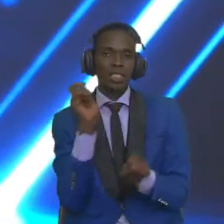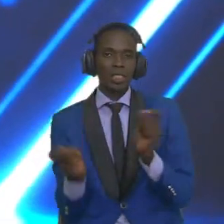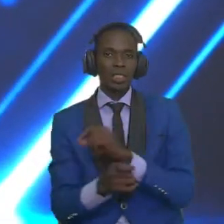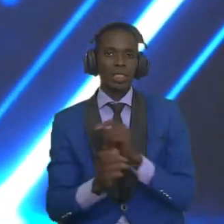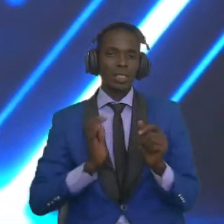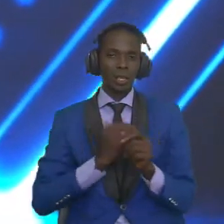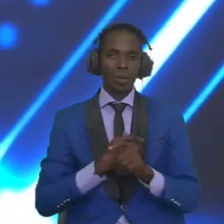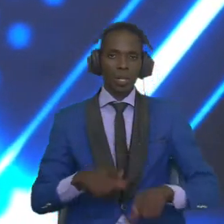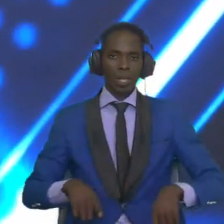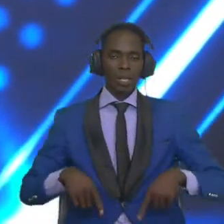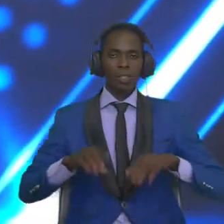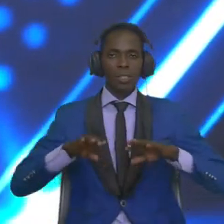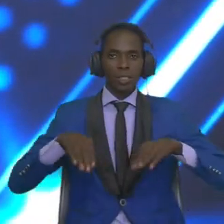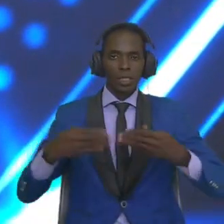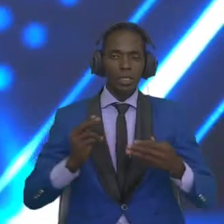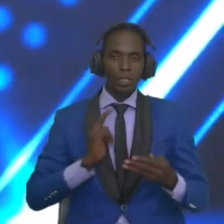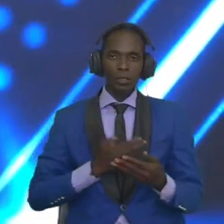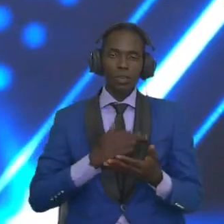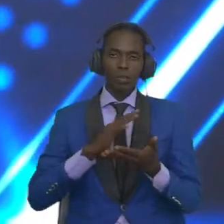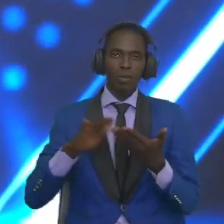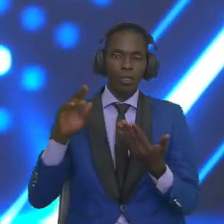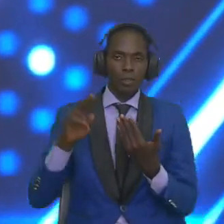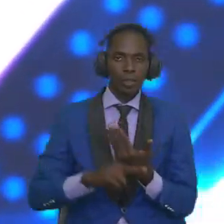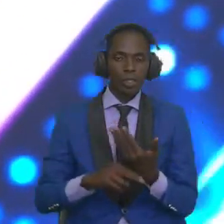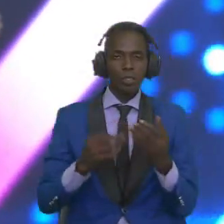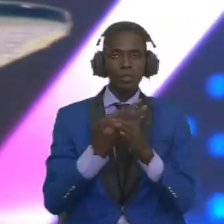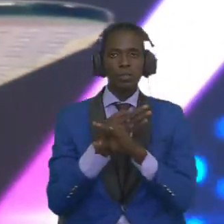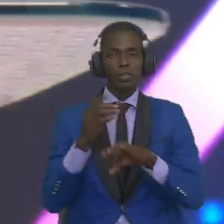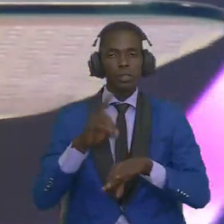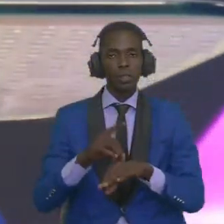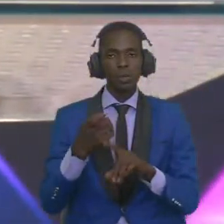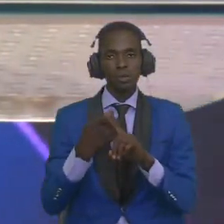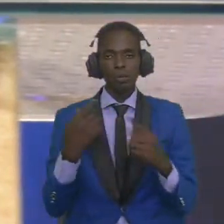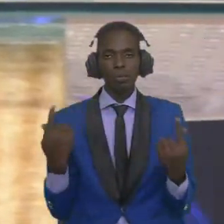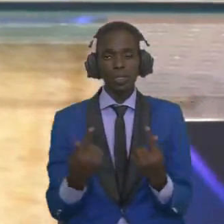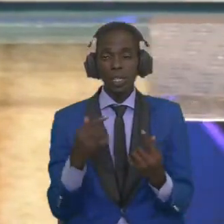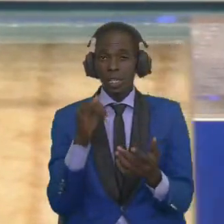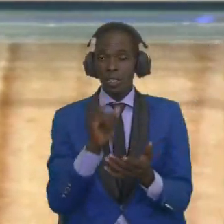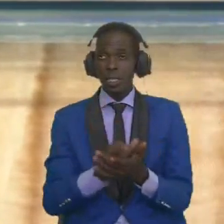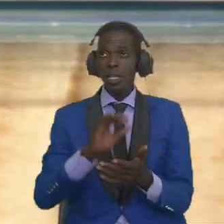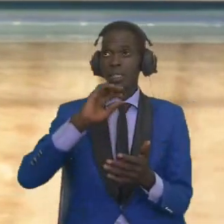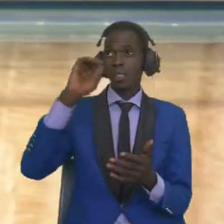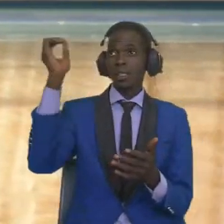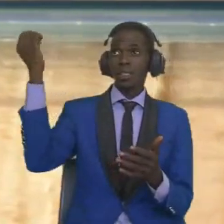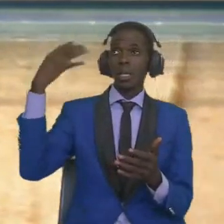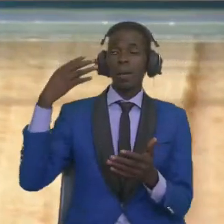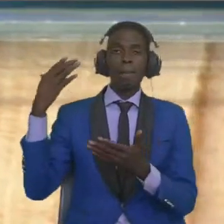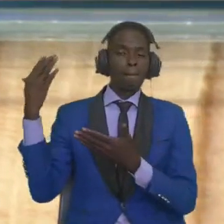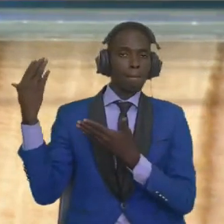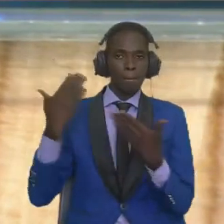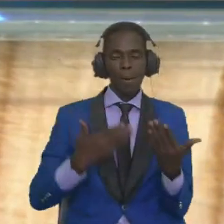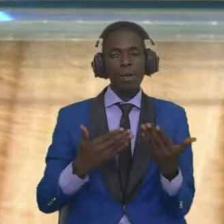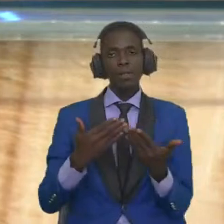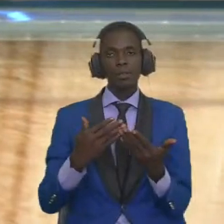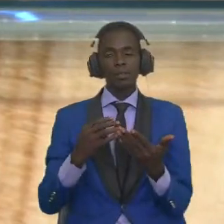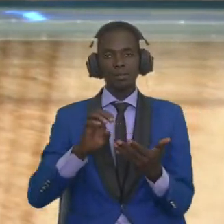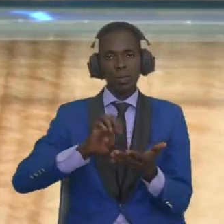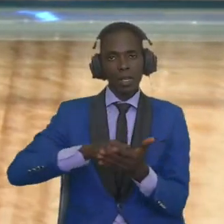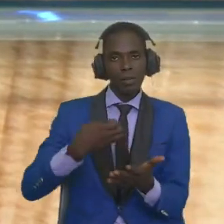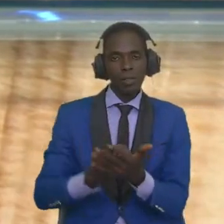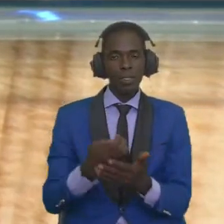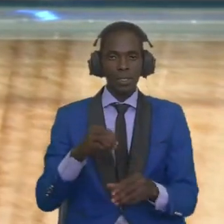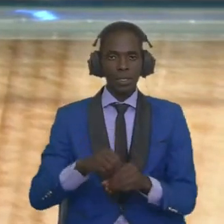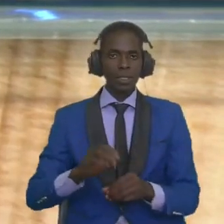us forgiveness. It gives us freedom from sin. It is that grace that bears witness in our hearts. We're now children